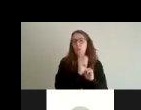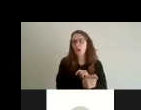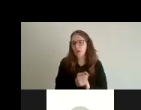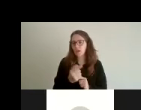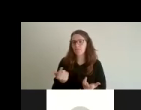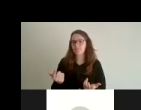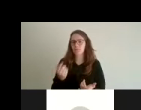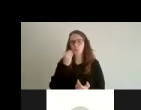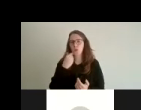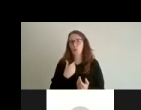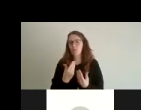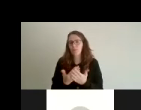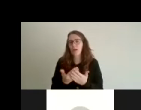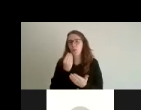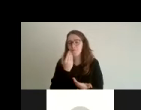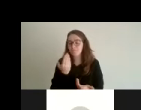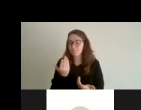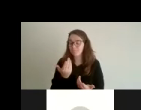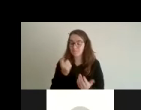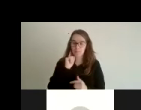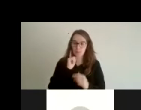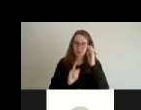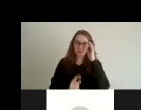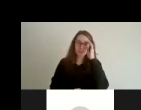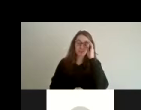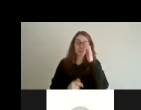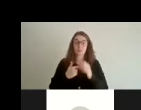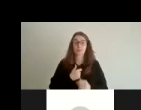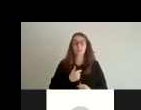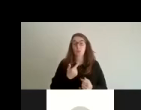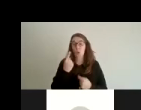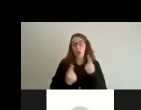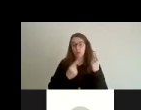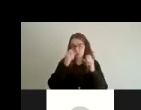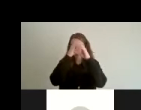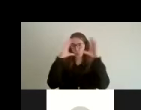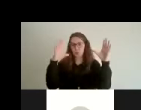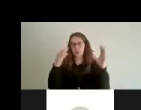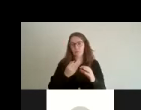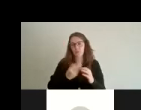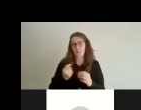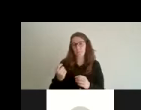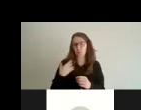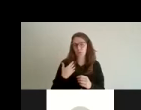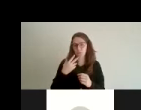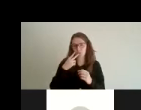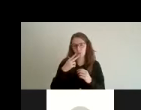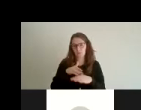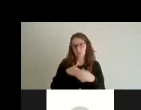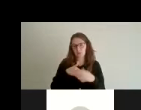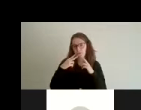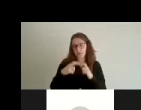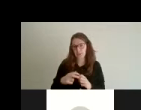thrive? I will just mention some of the conclusion from a recent position paper that comes from the